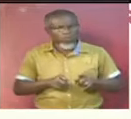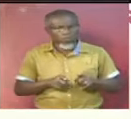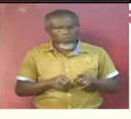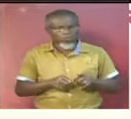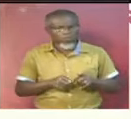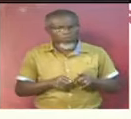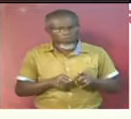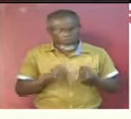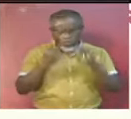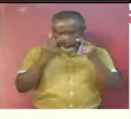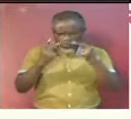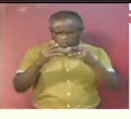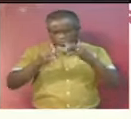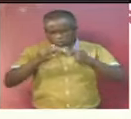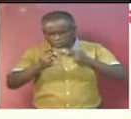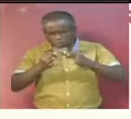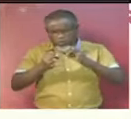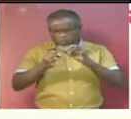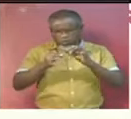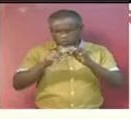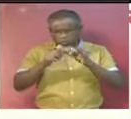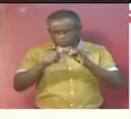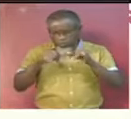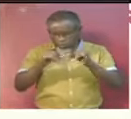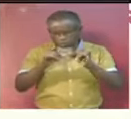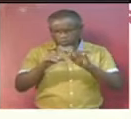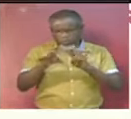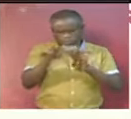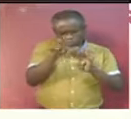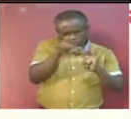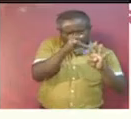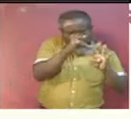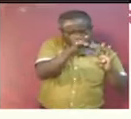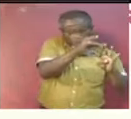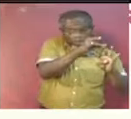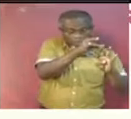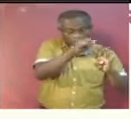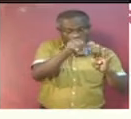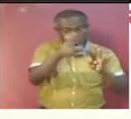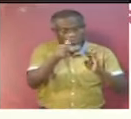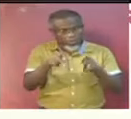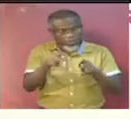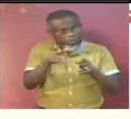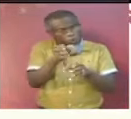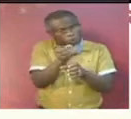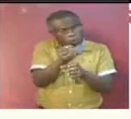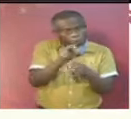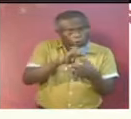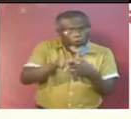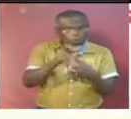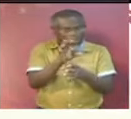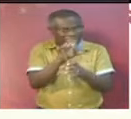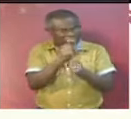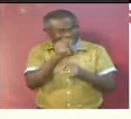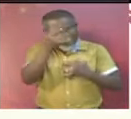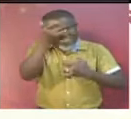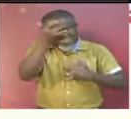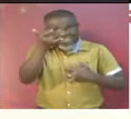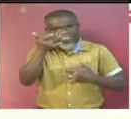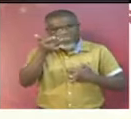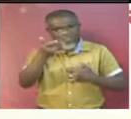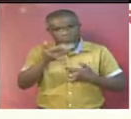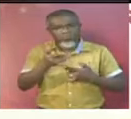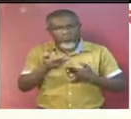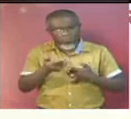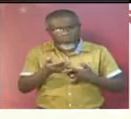the numbers of cases that we see. So overall impact really is not just the vaccination and antibody levels,